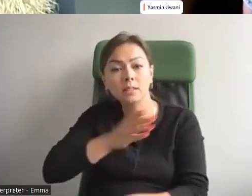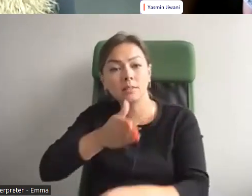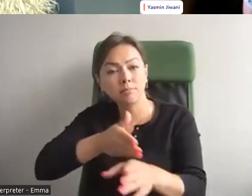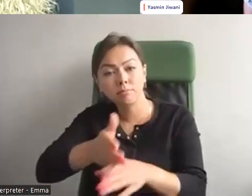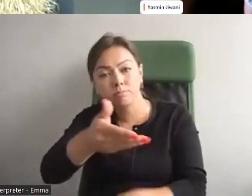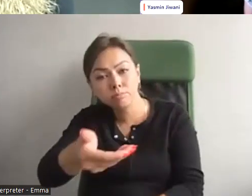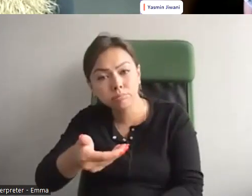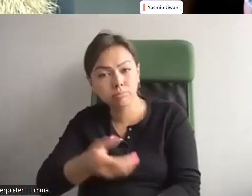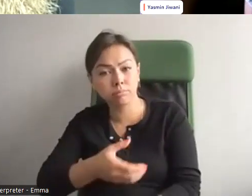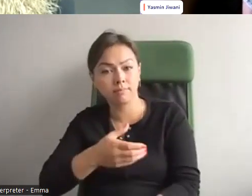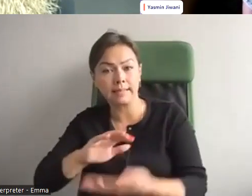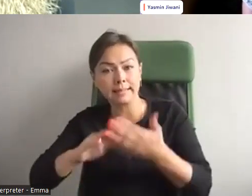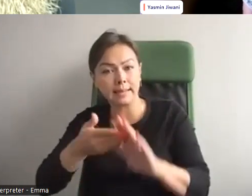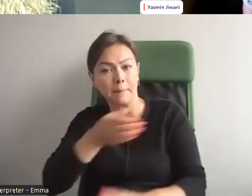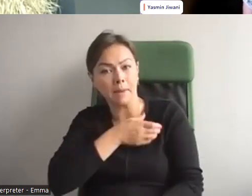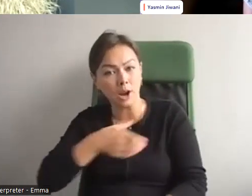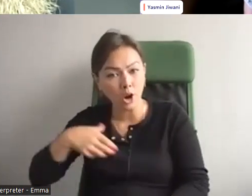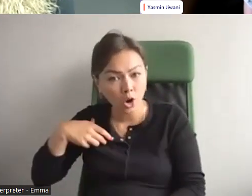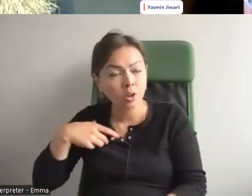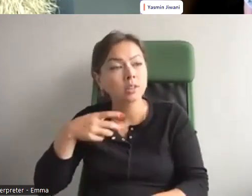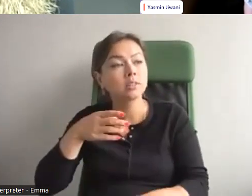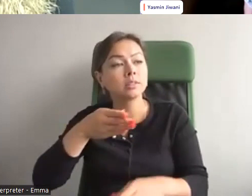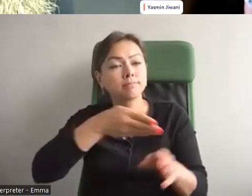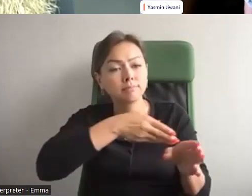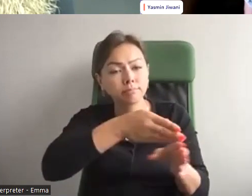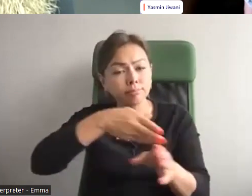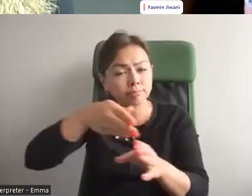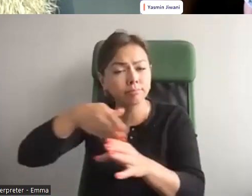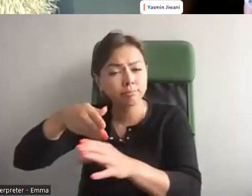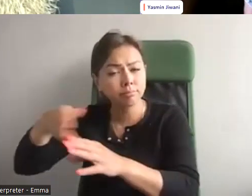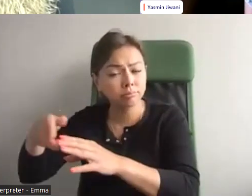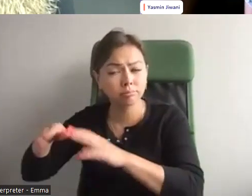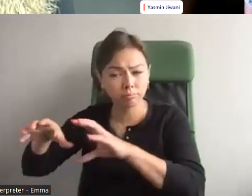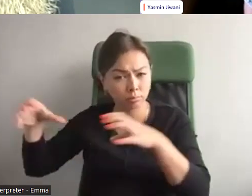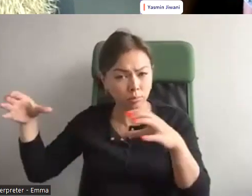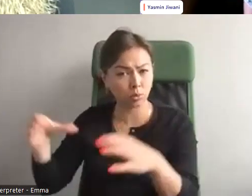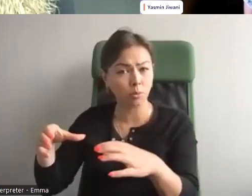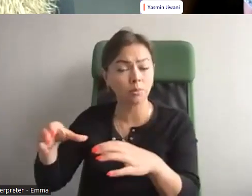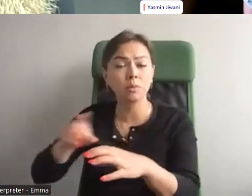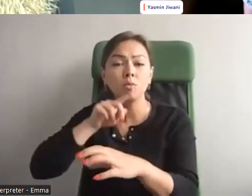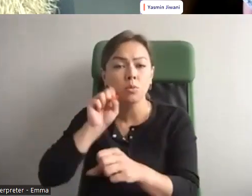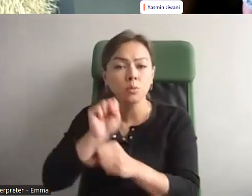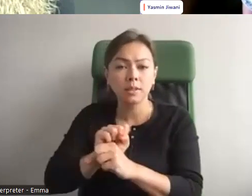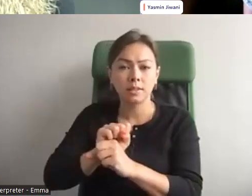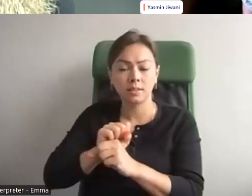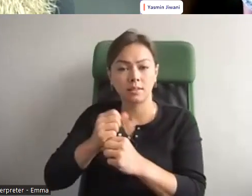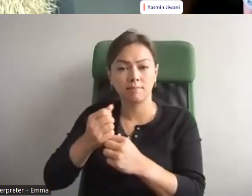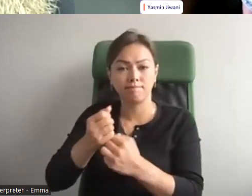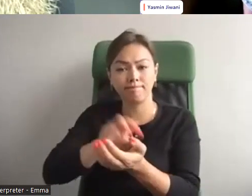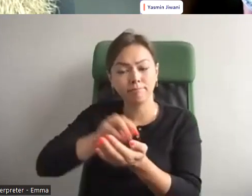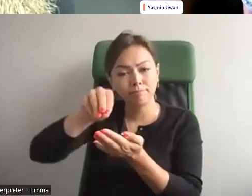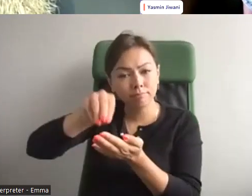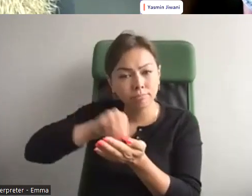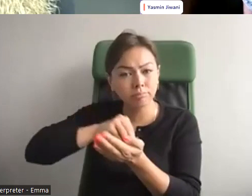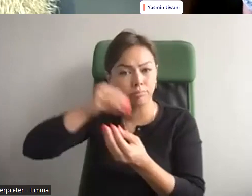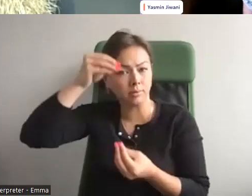city's mayor there. They would have a whole group, and what they would do is that they would actually fill out the information that